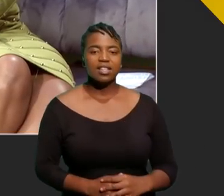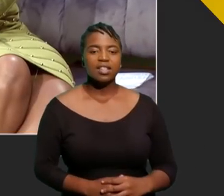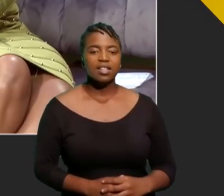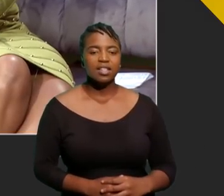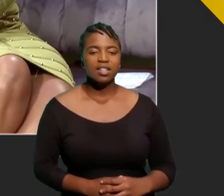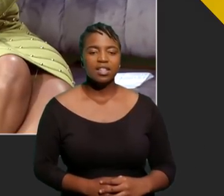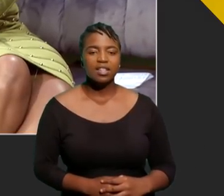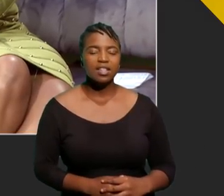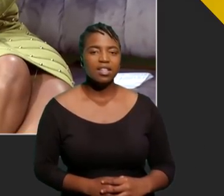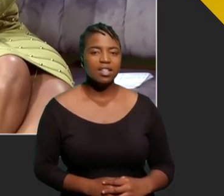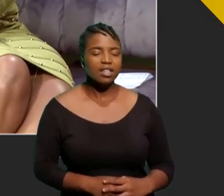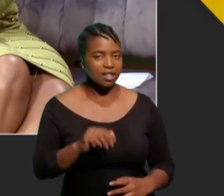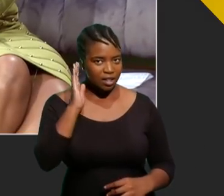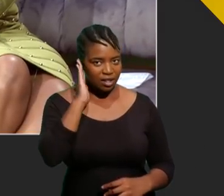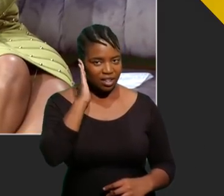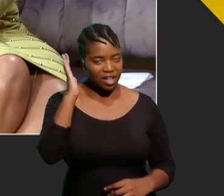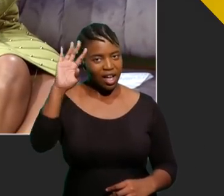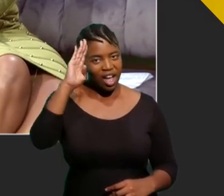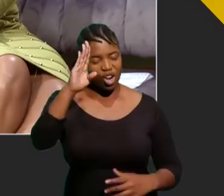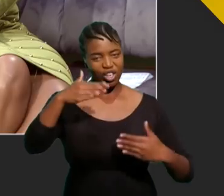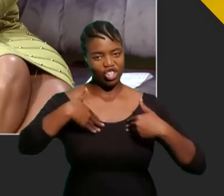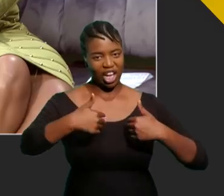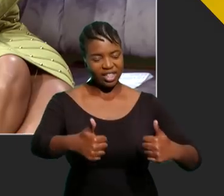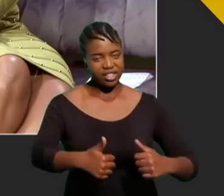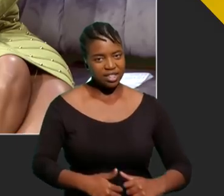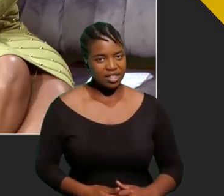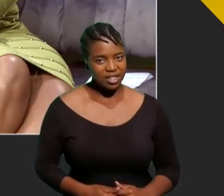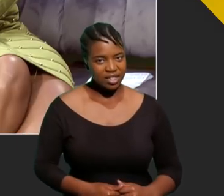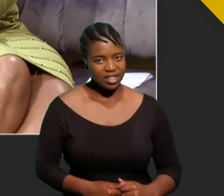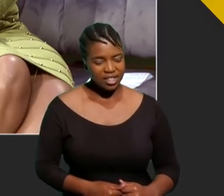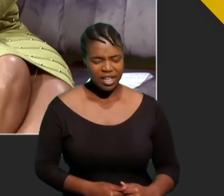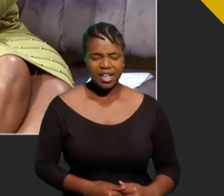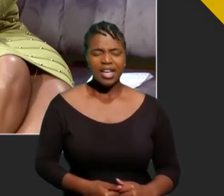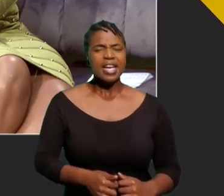Kolani? Hello, Mijani. Siyaphila, Putinjani.